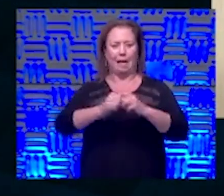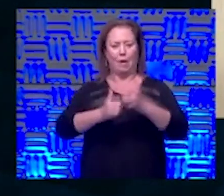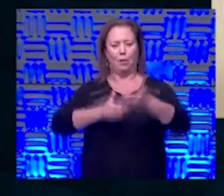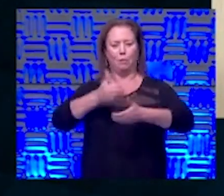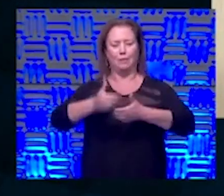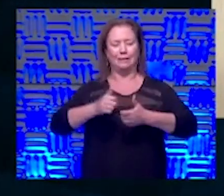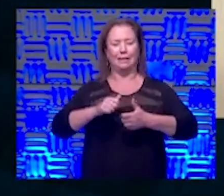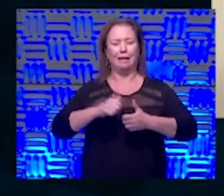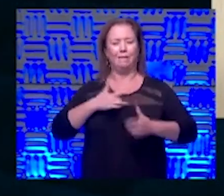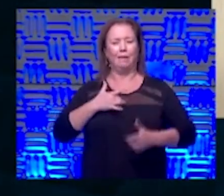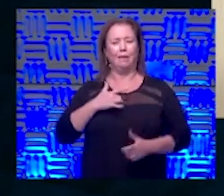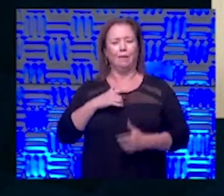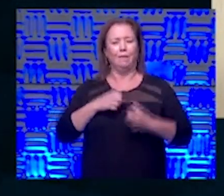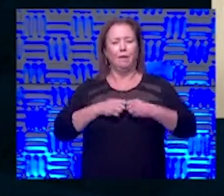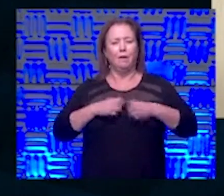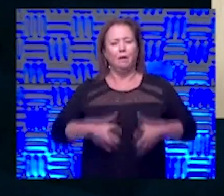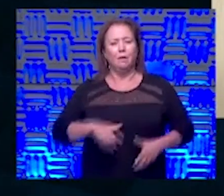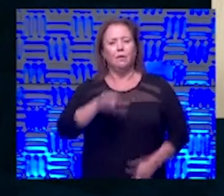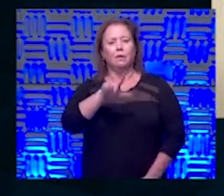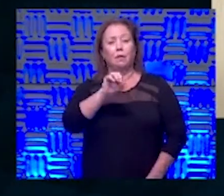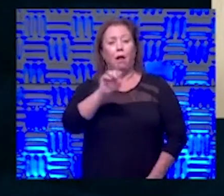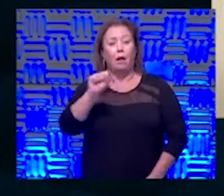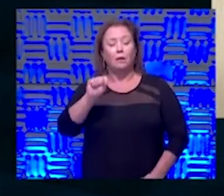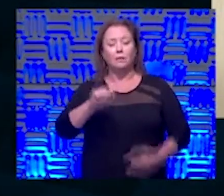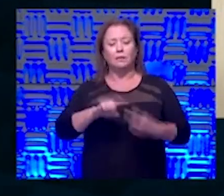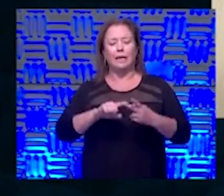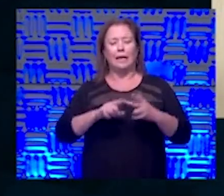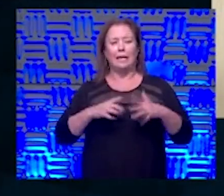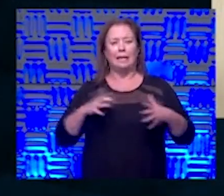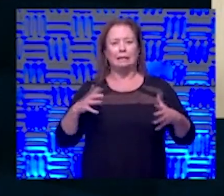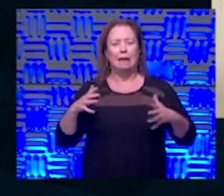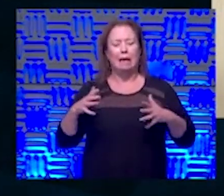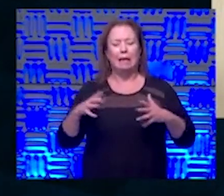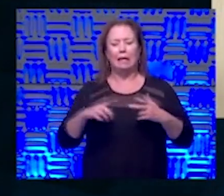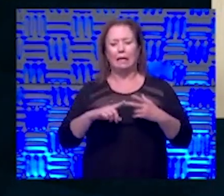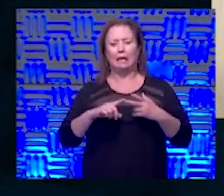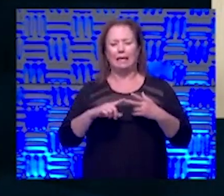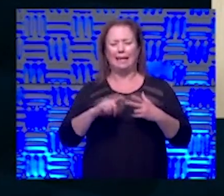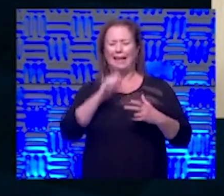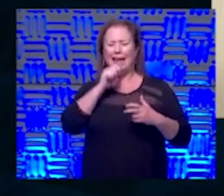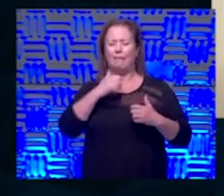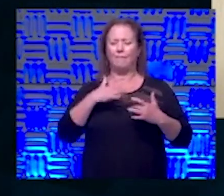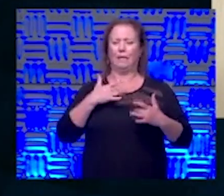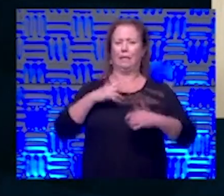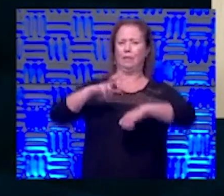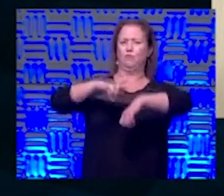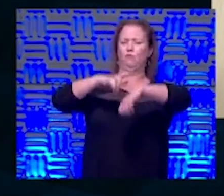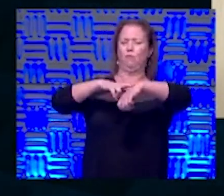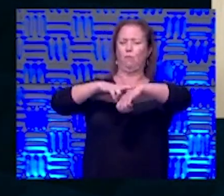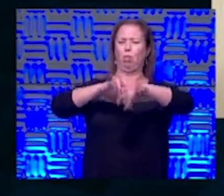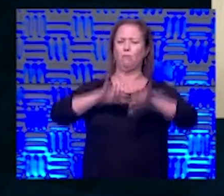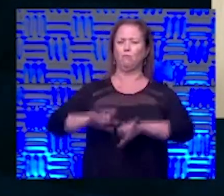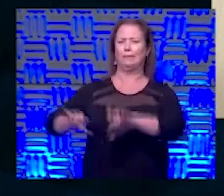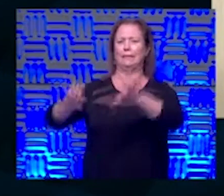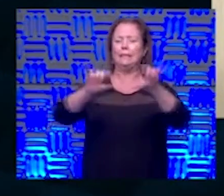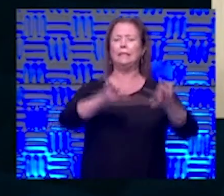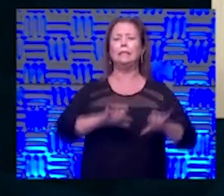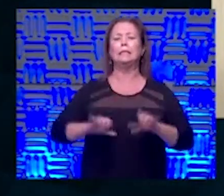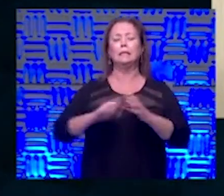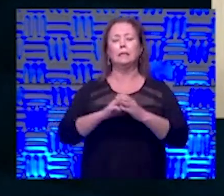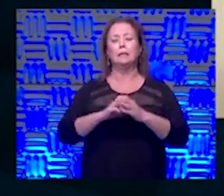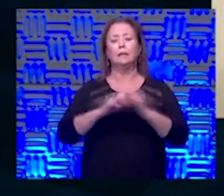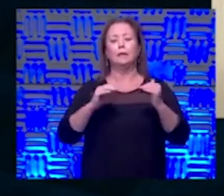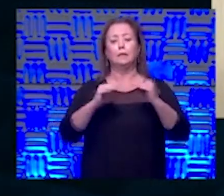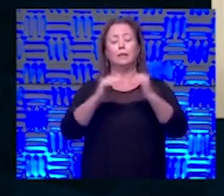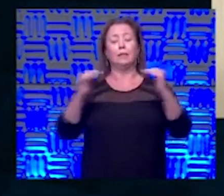loss? And as well as the anxiety of things being so different and not having the normal kind of routine and practices in place. So I think with this level